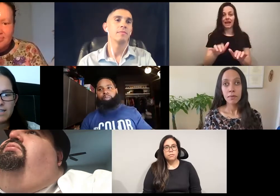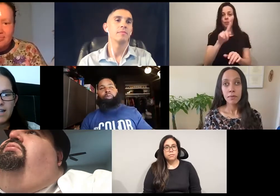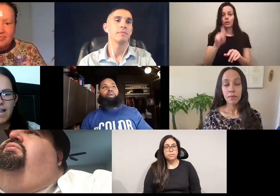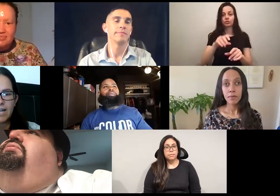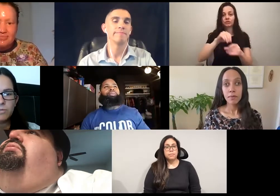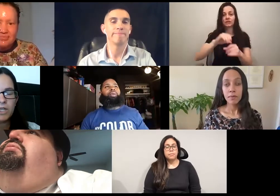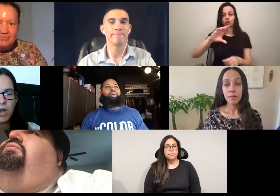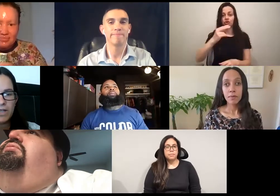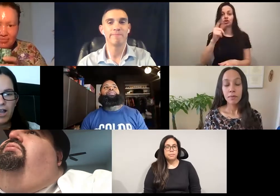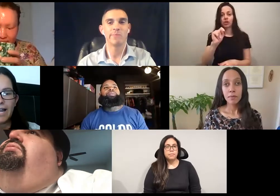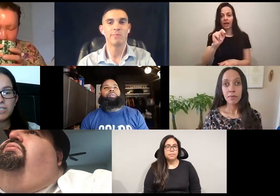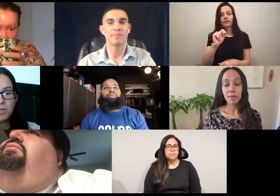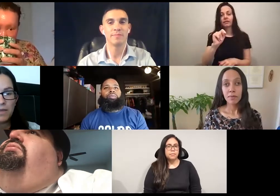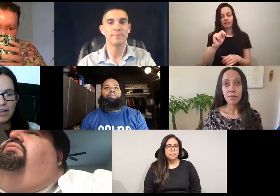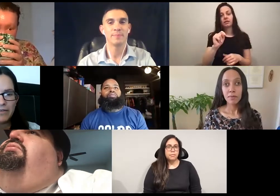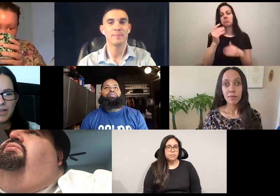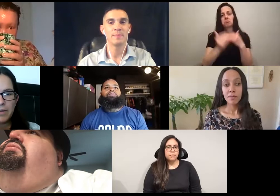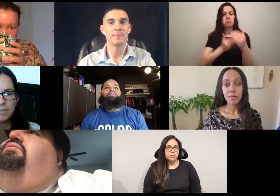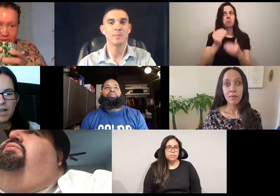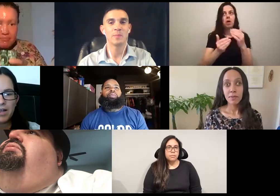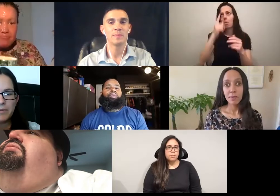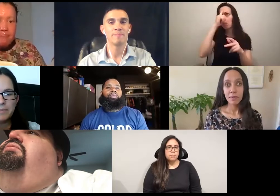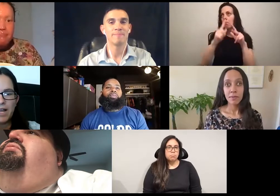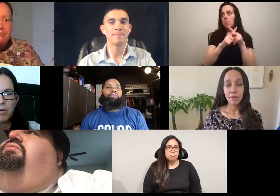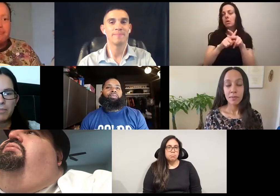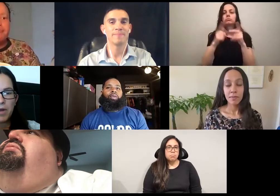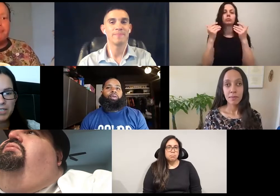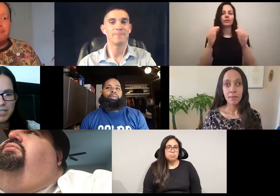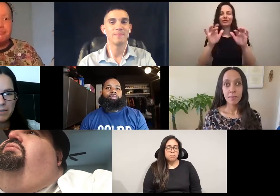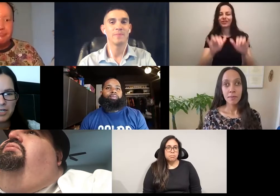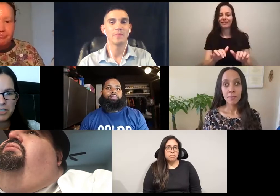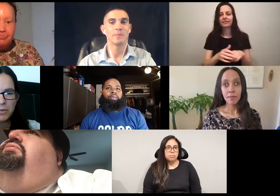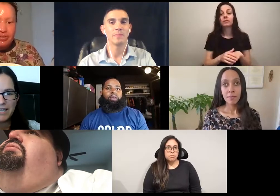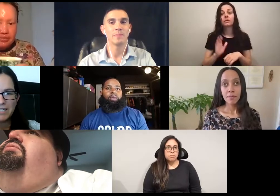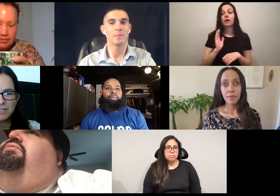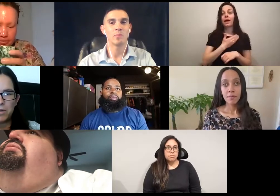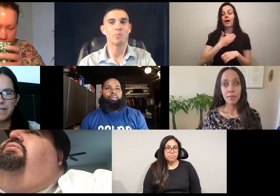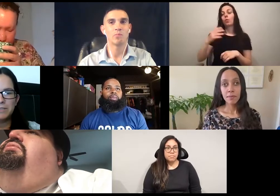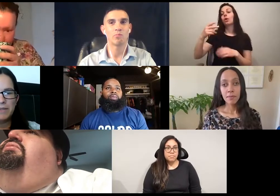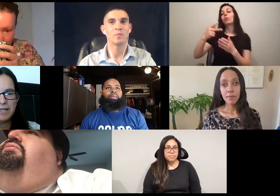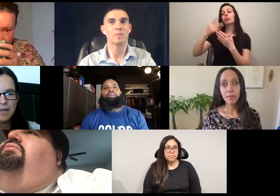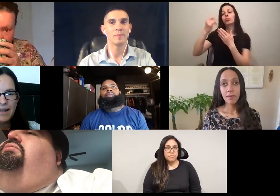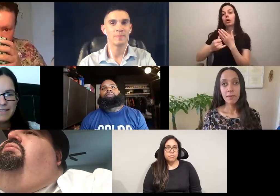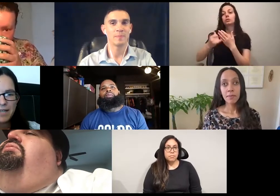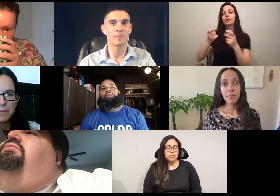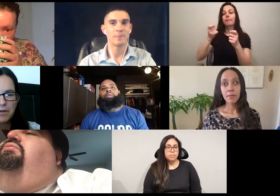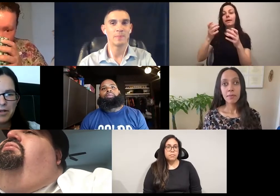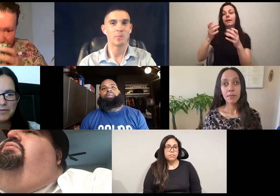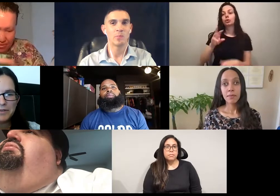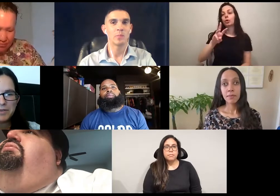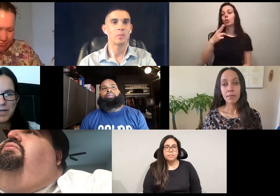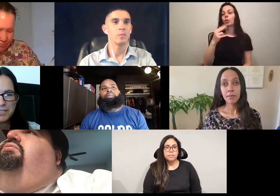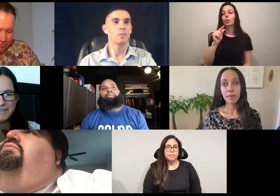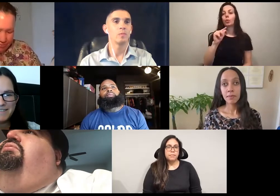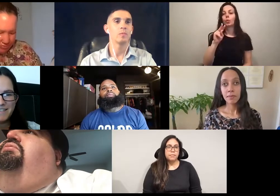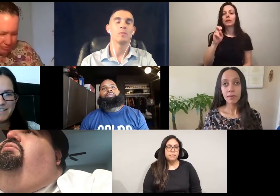chat as we go along, as you think of them. Our project manager, Whitney, is going to be typing all of